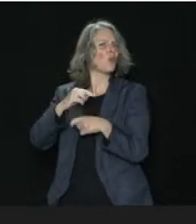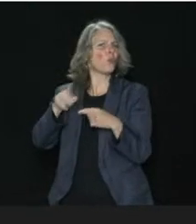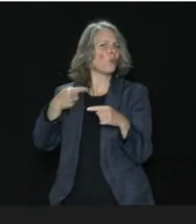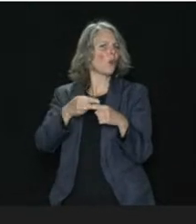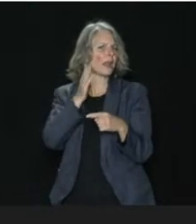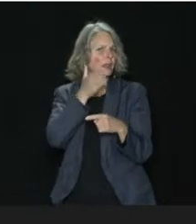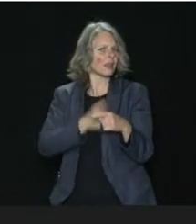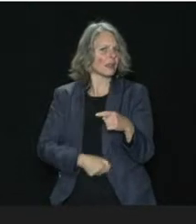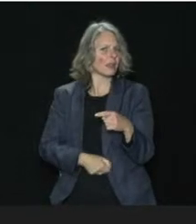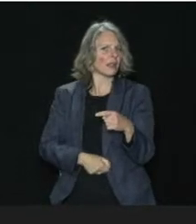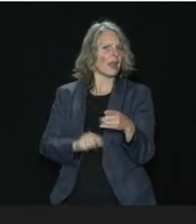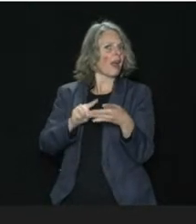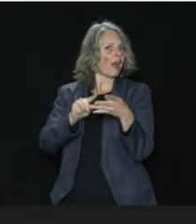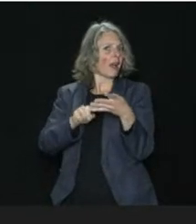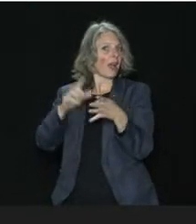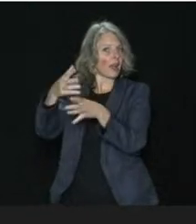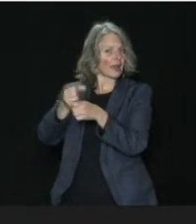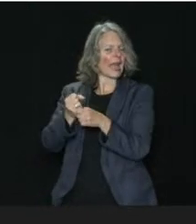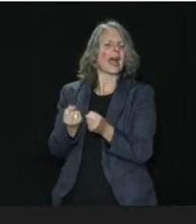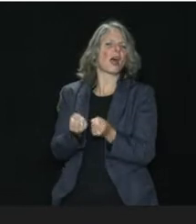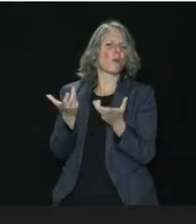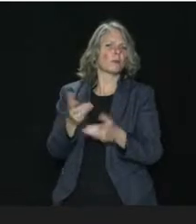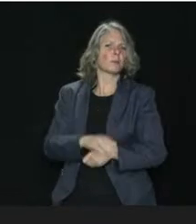and what quantities they will be in?